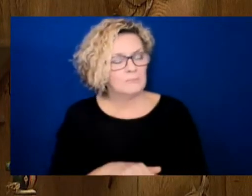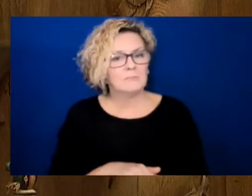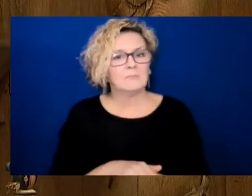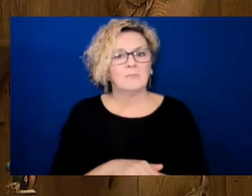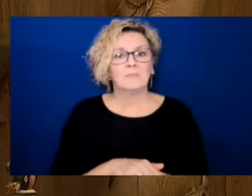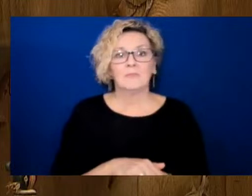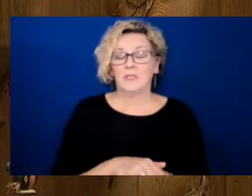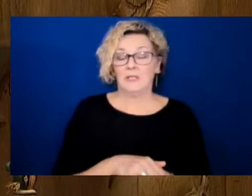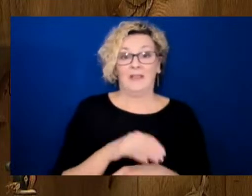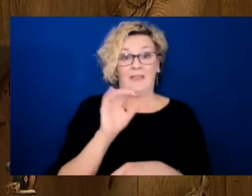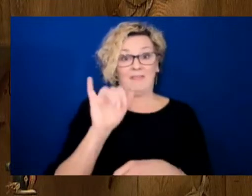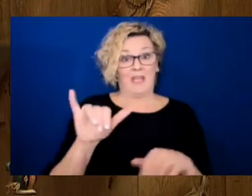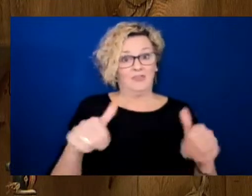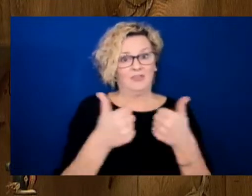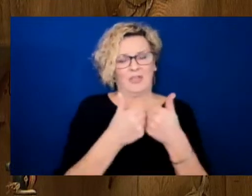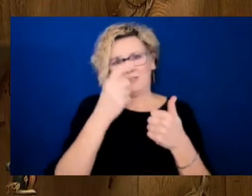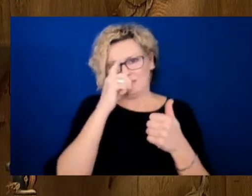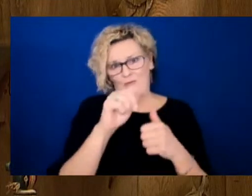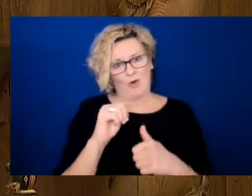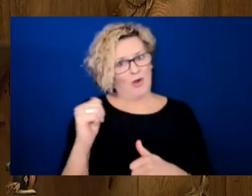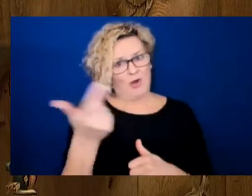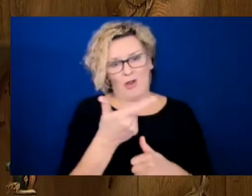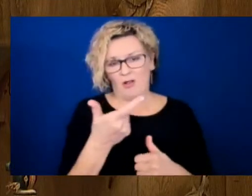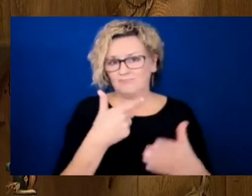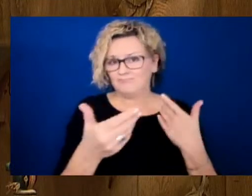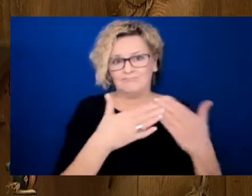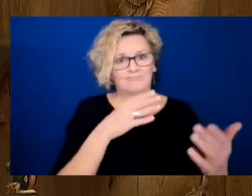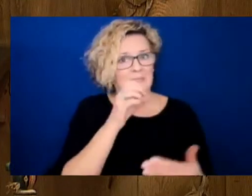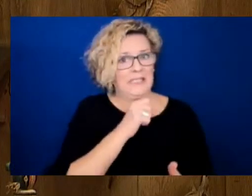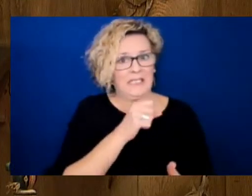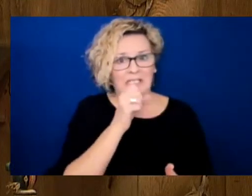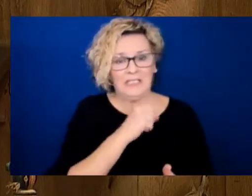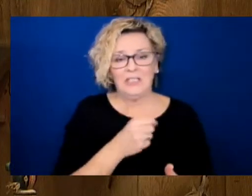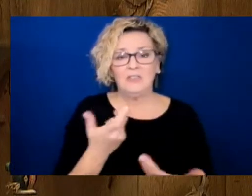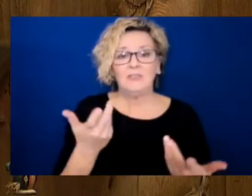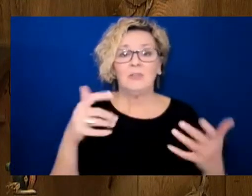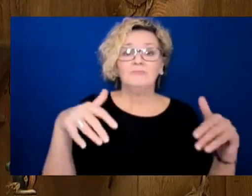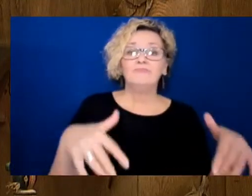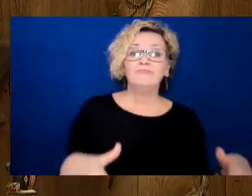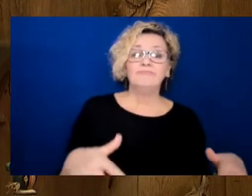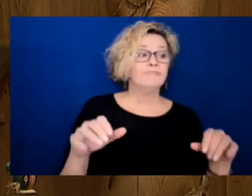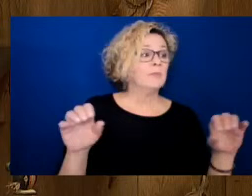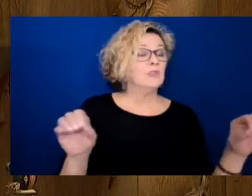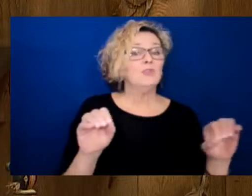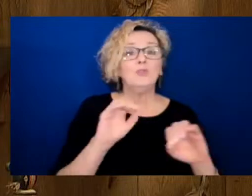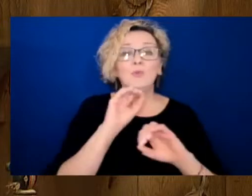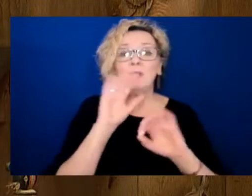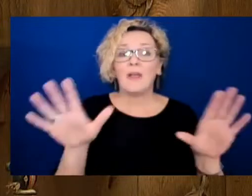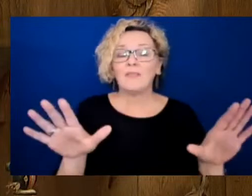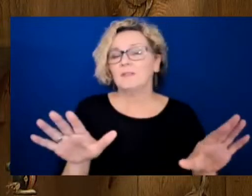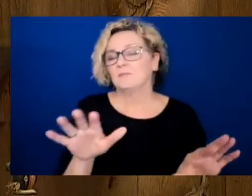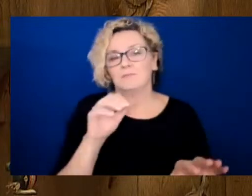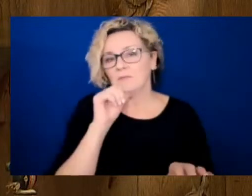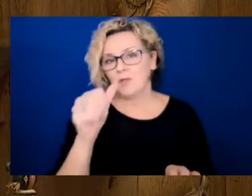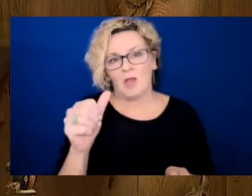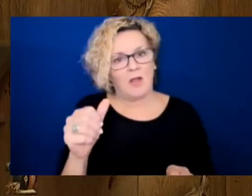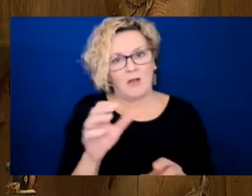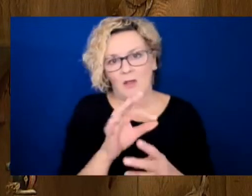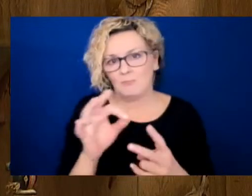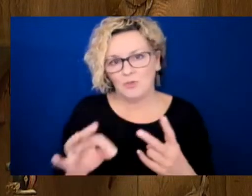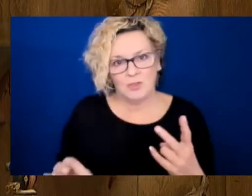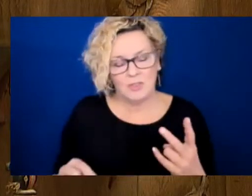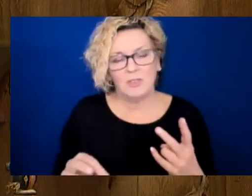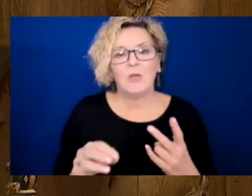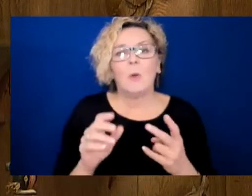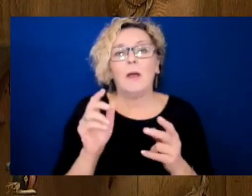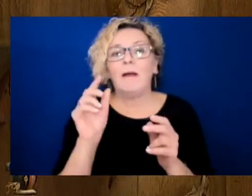moment. Doing nothing is not an option, and tinkering around the edges will not fix the problem. That's why your